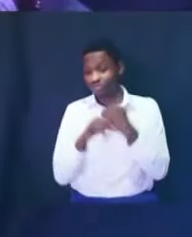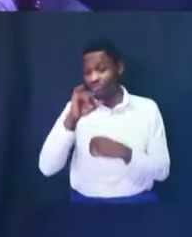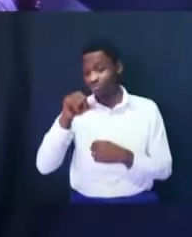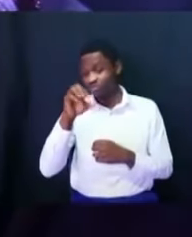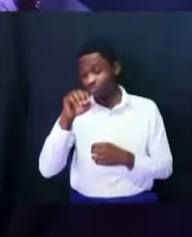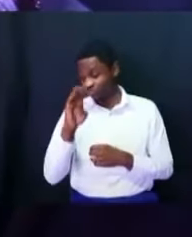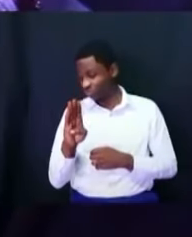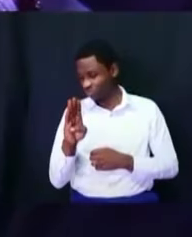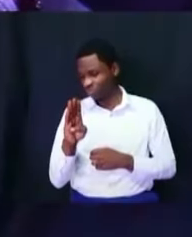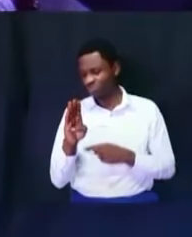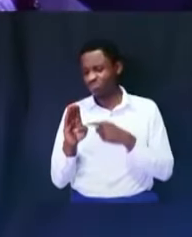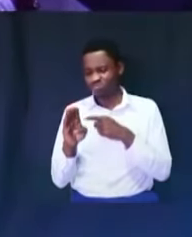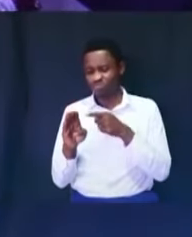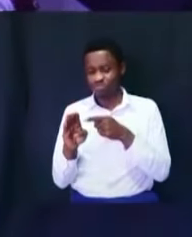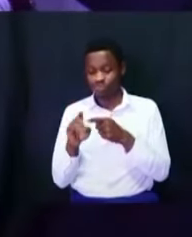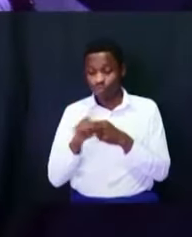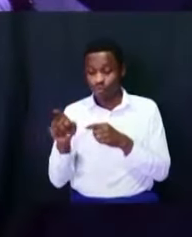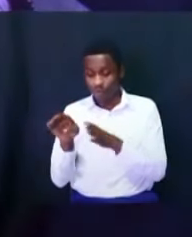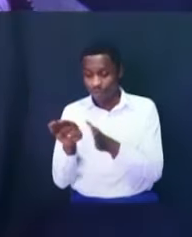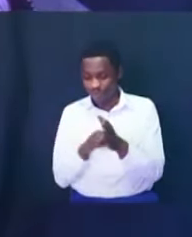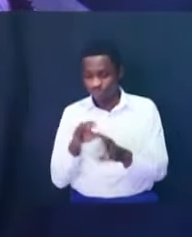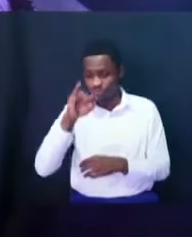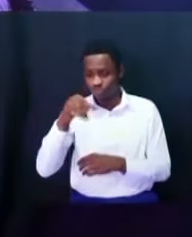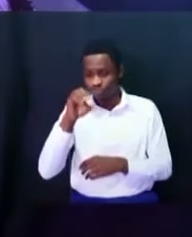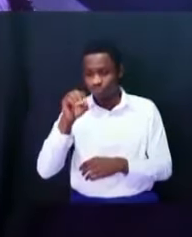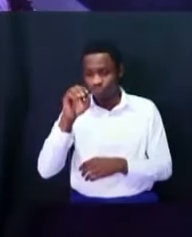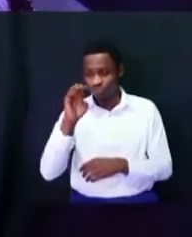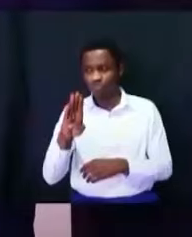job let's go to Job chapter 2 vers